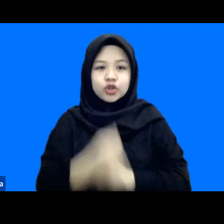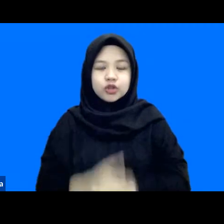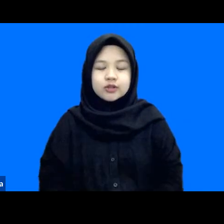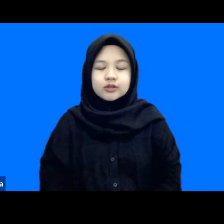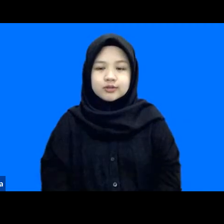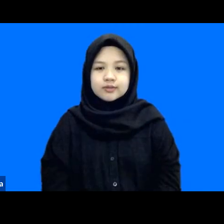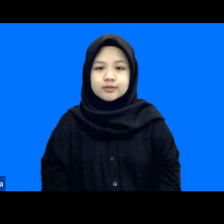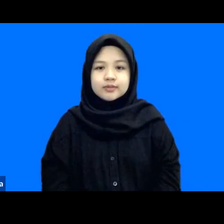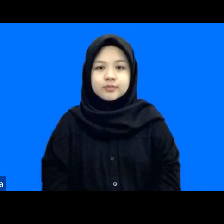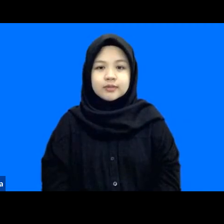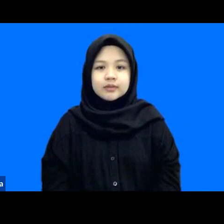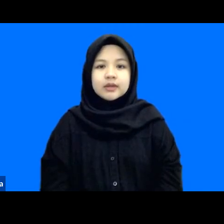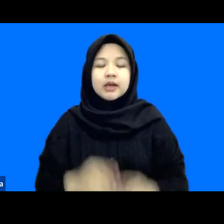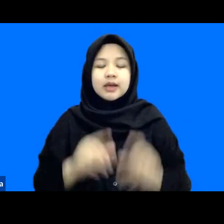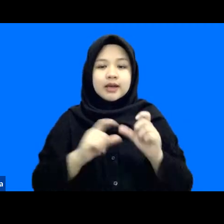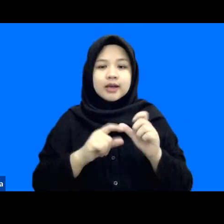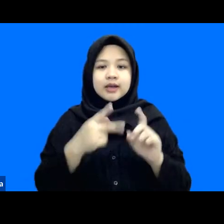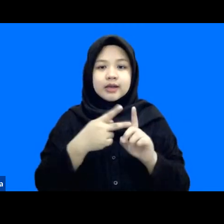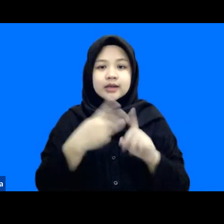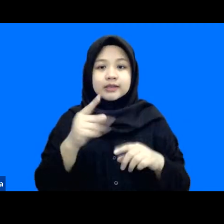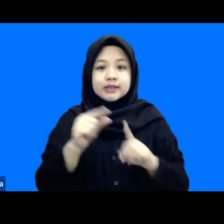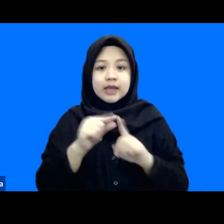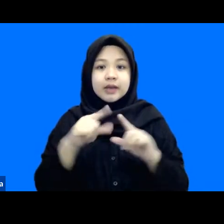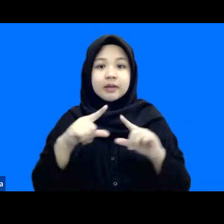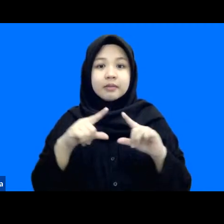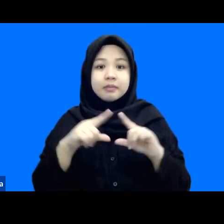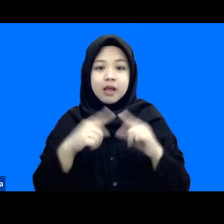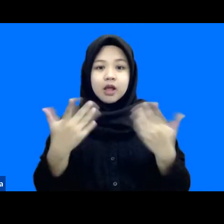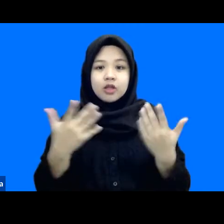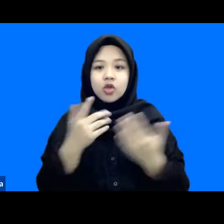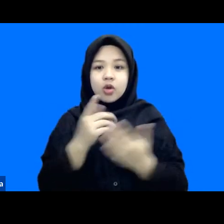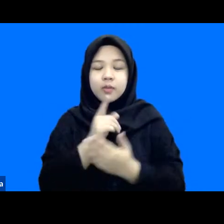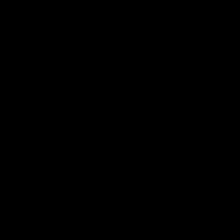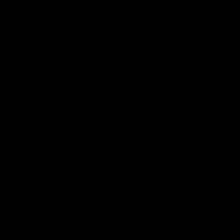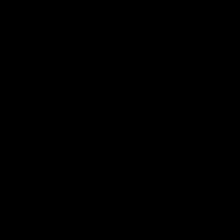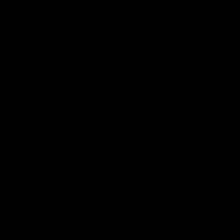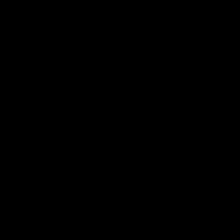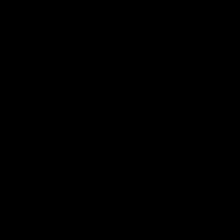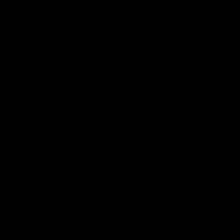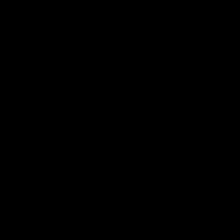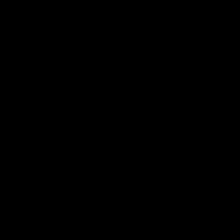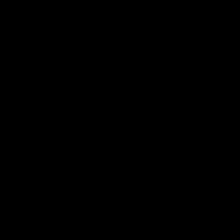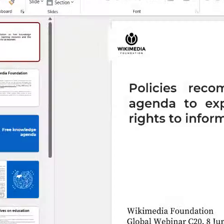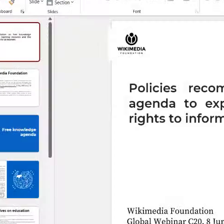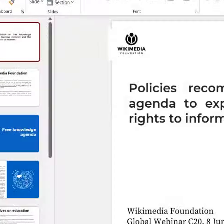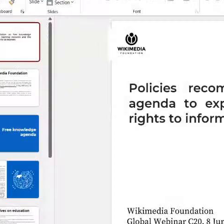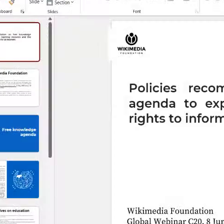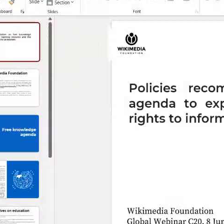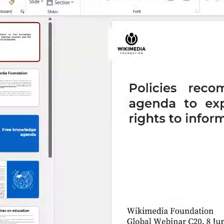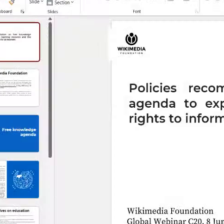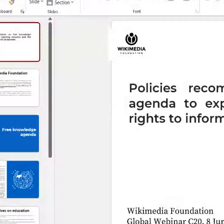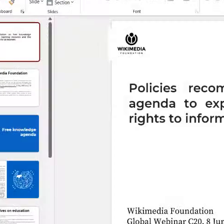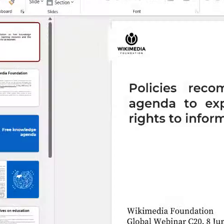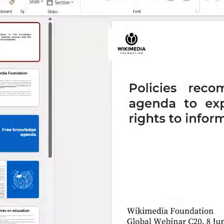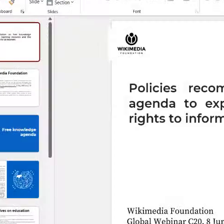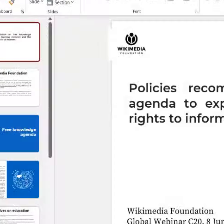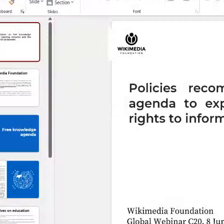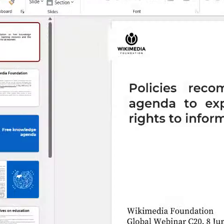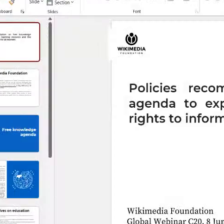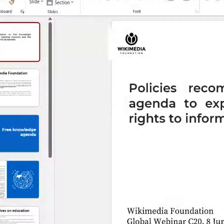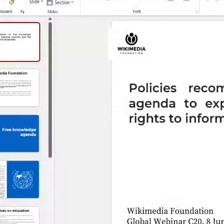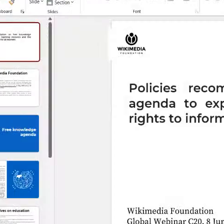and representative of the G20 working group, Anandito. First of all, I'm sure that